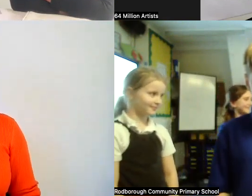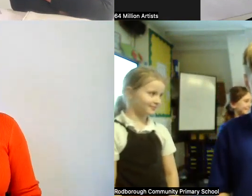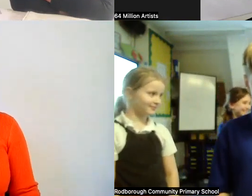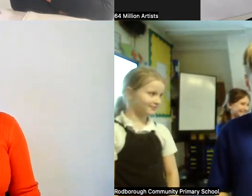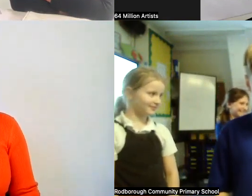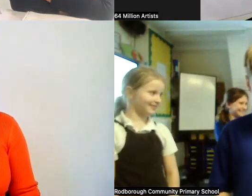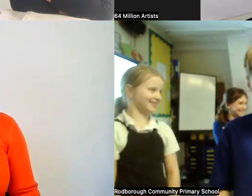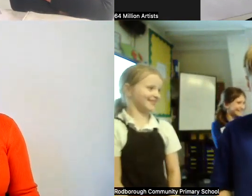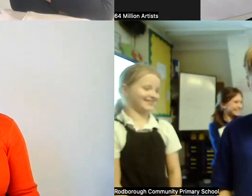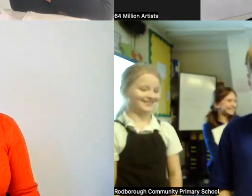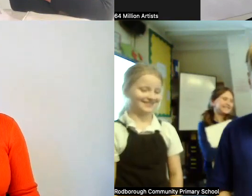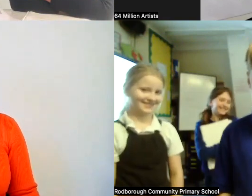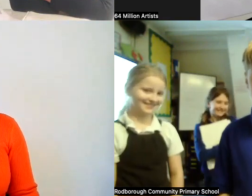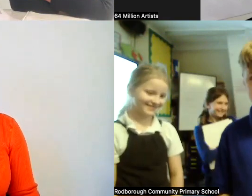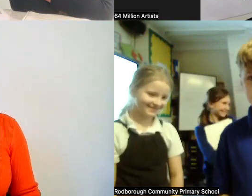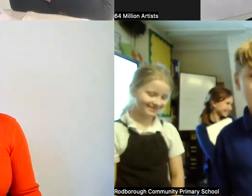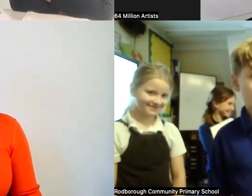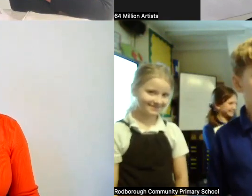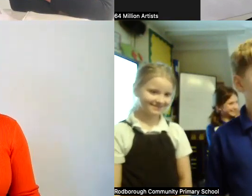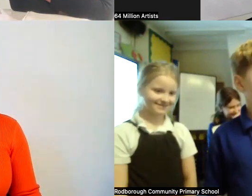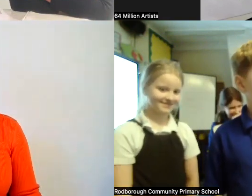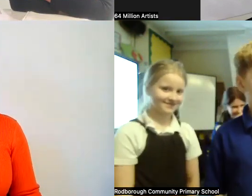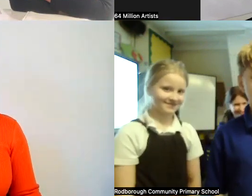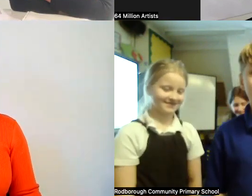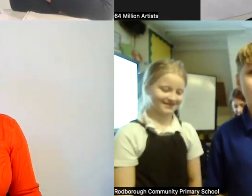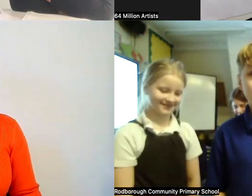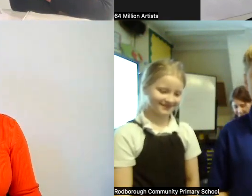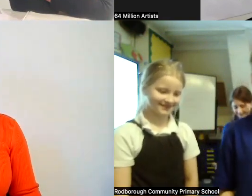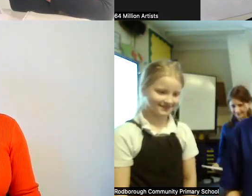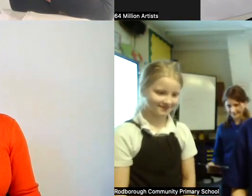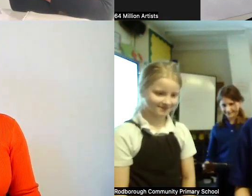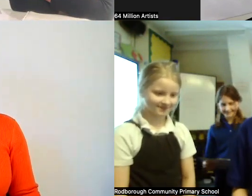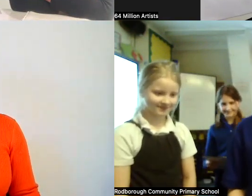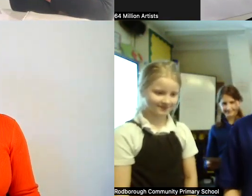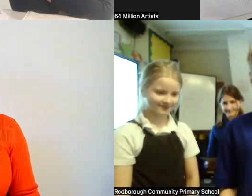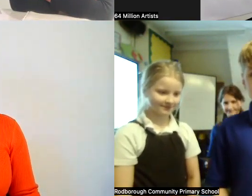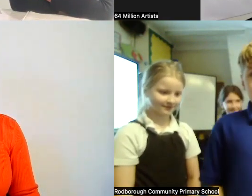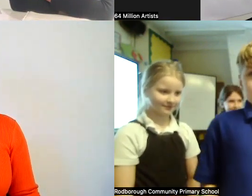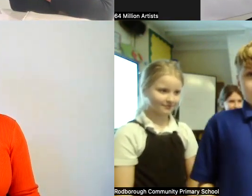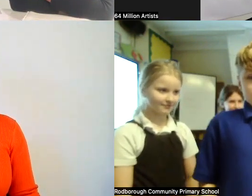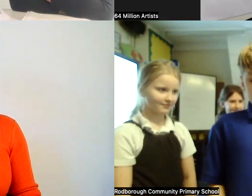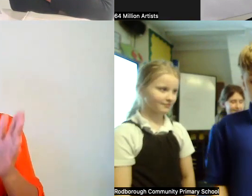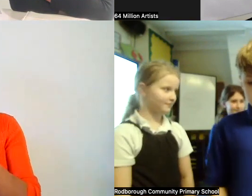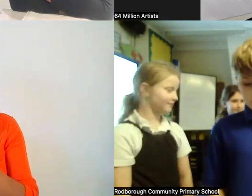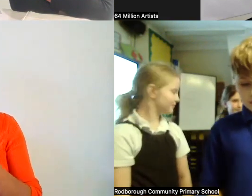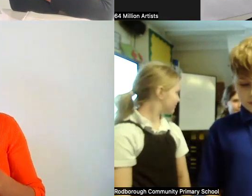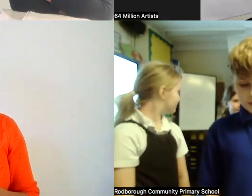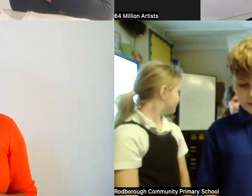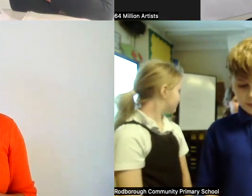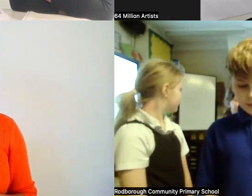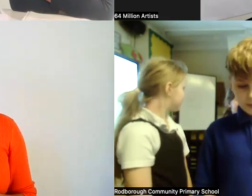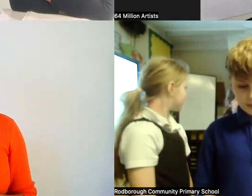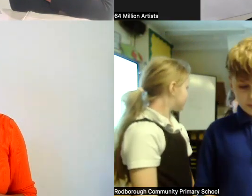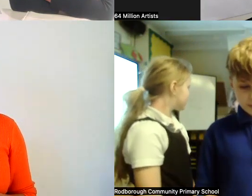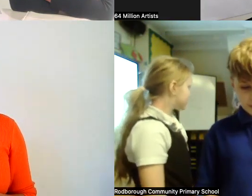dog. Musty, musty, musty teddy bear. Yes. Were you allowed to take it home? Were you allowed to take the teddy bear